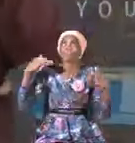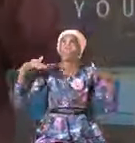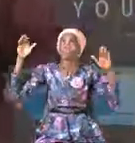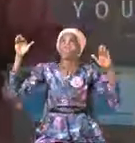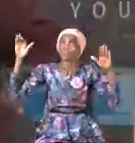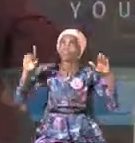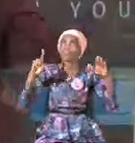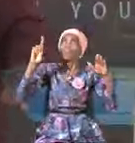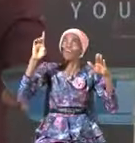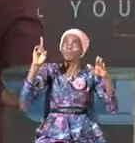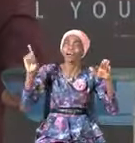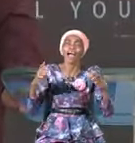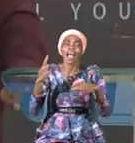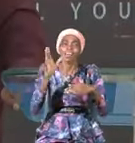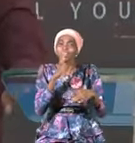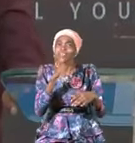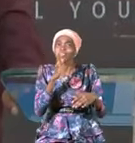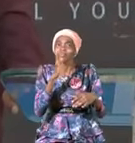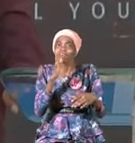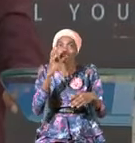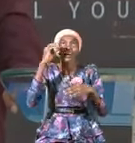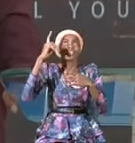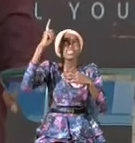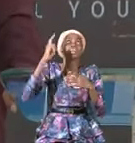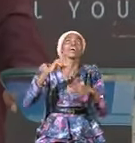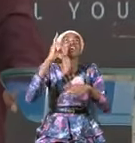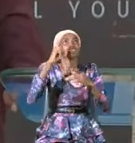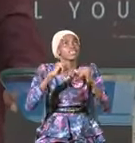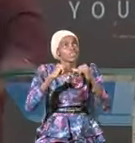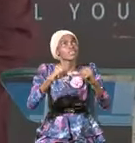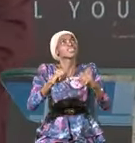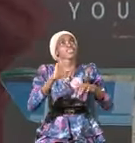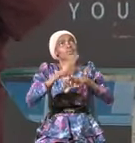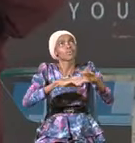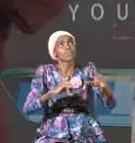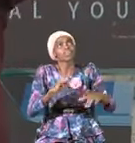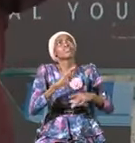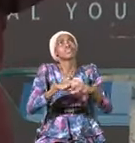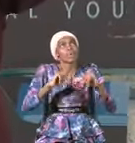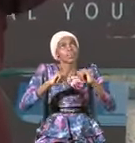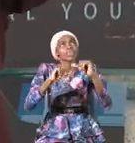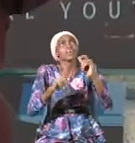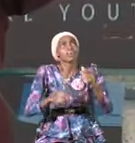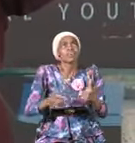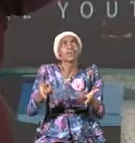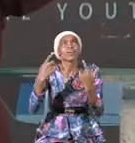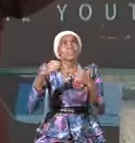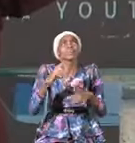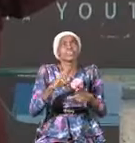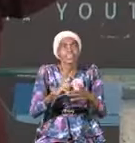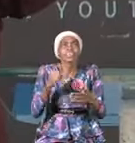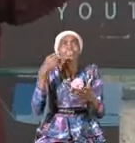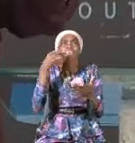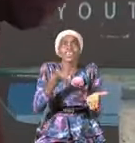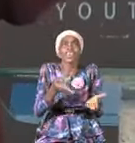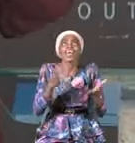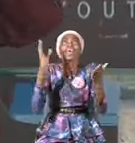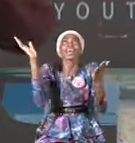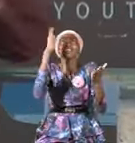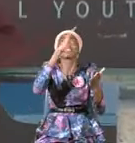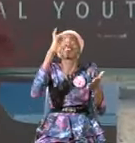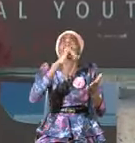mother eagle up there saying, keep on coming, keep on coming. This is your territory,